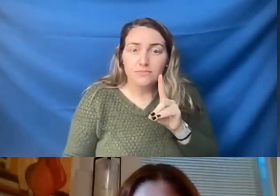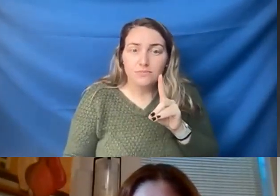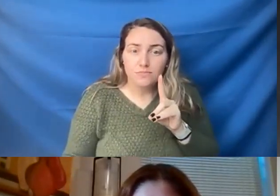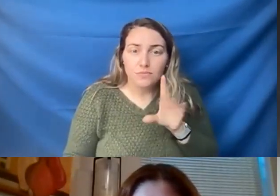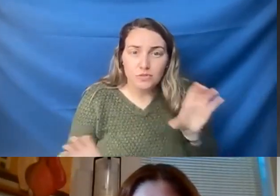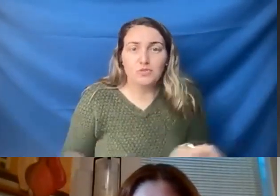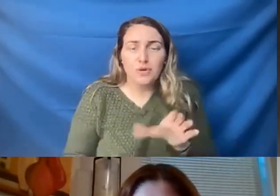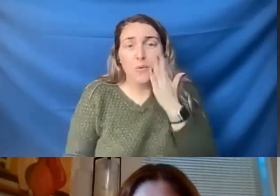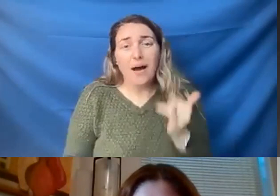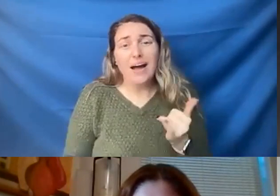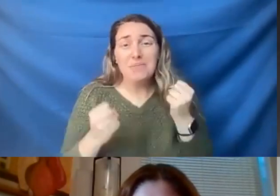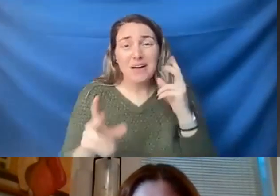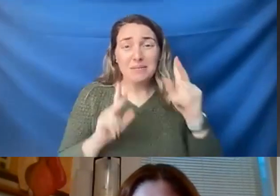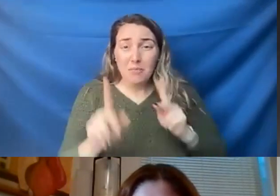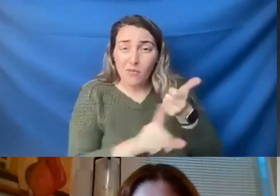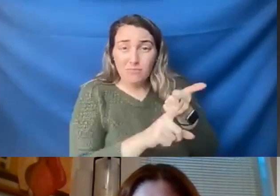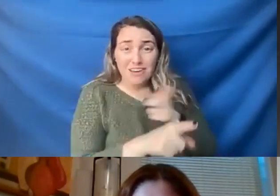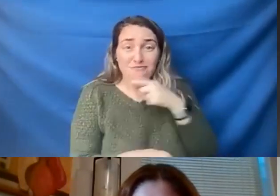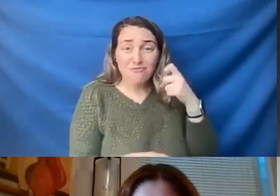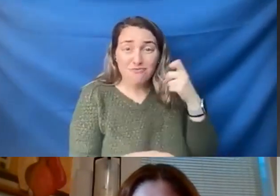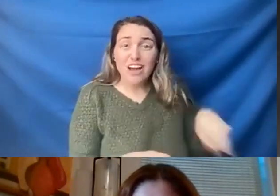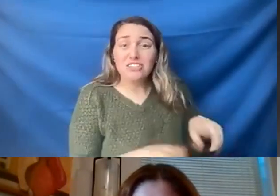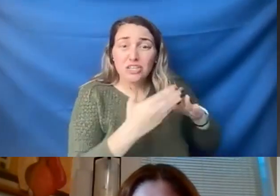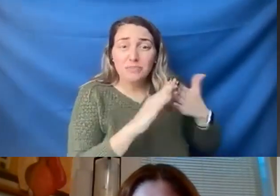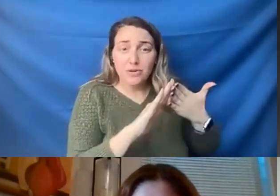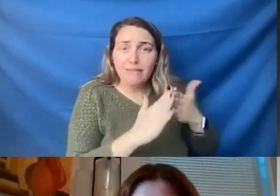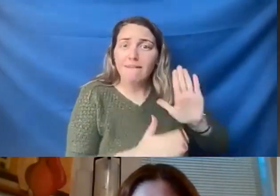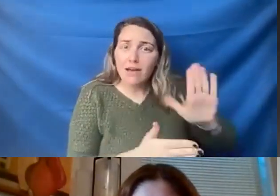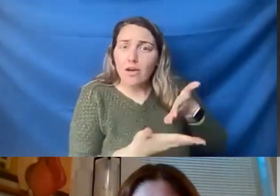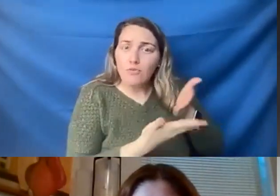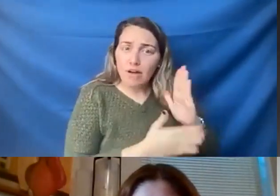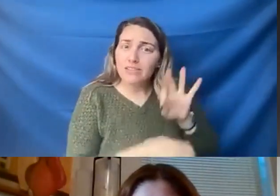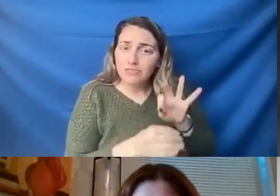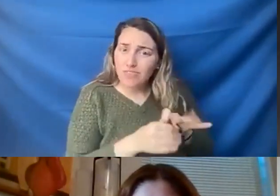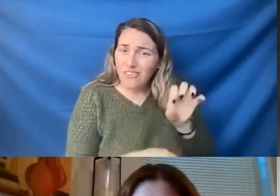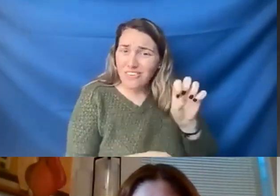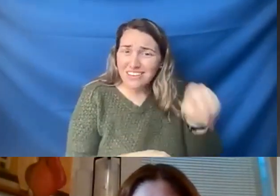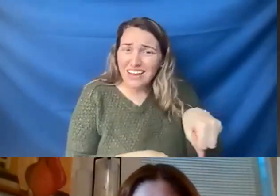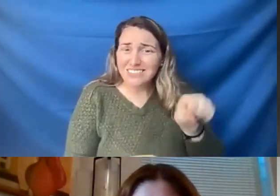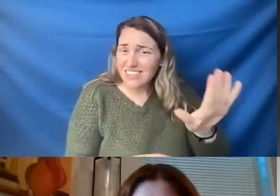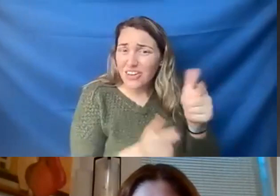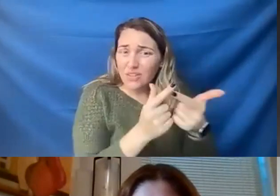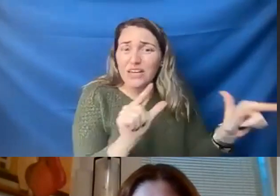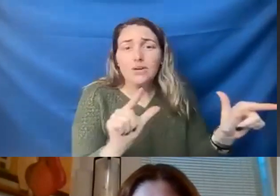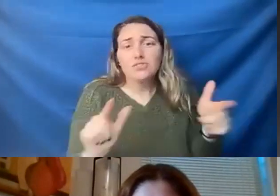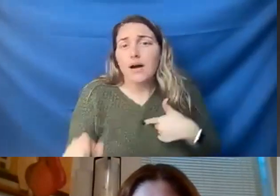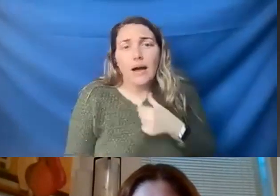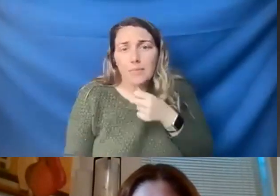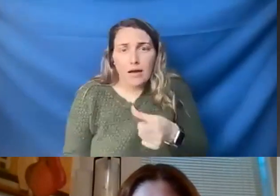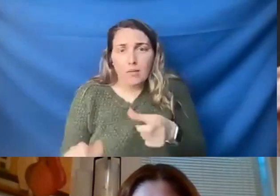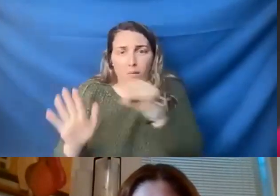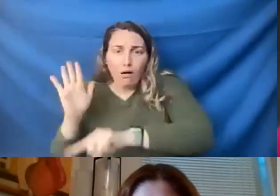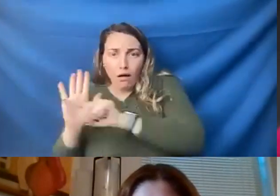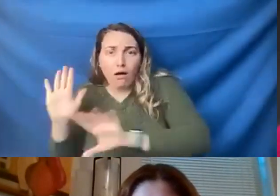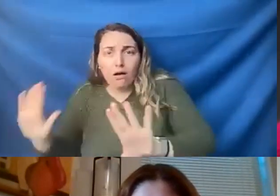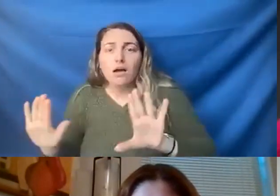Russian community do have the right to vote as well. And I'm not, picking on, I just want to make sure a